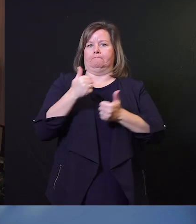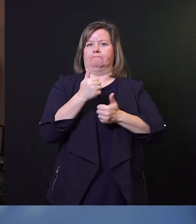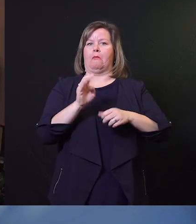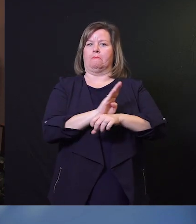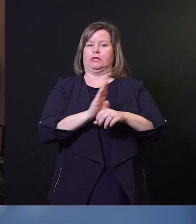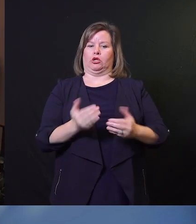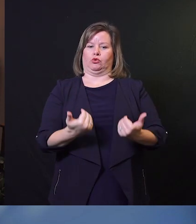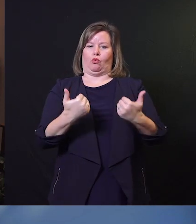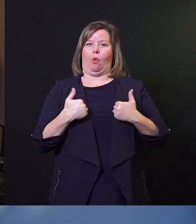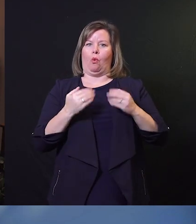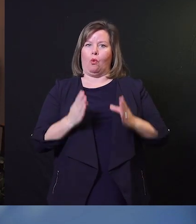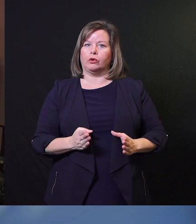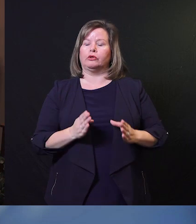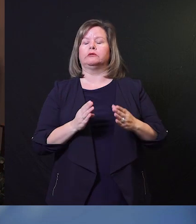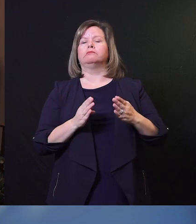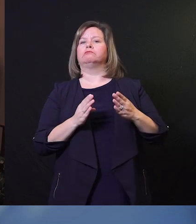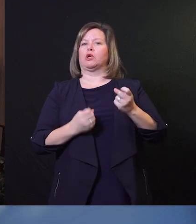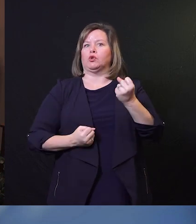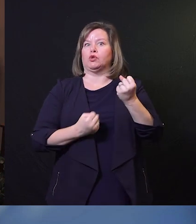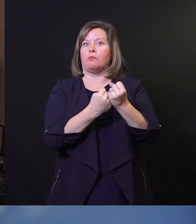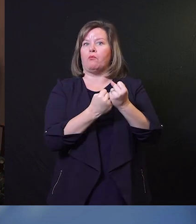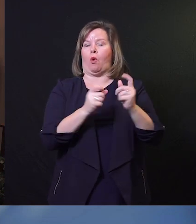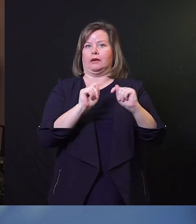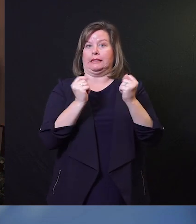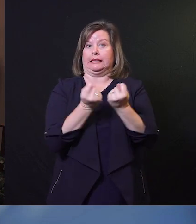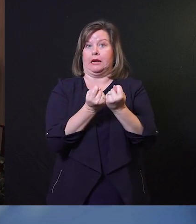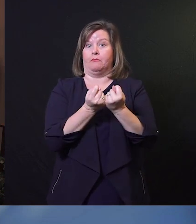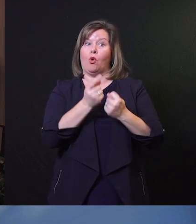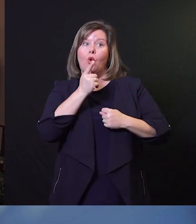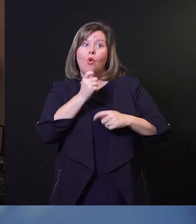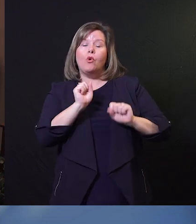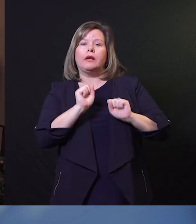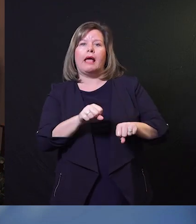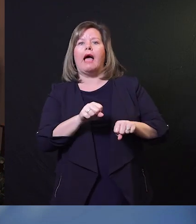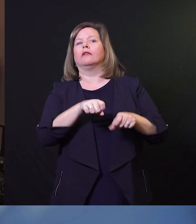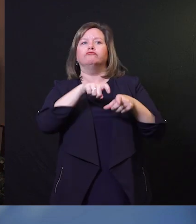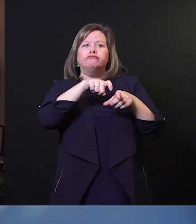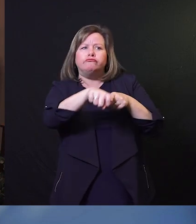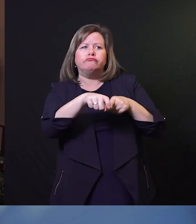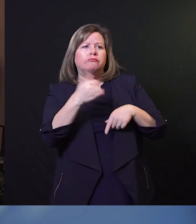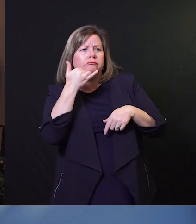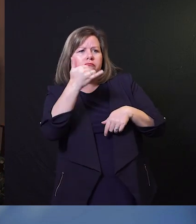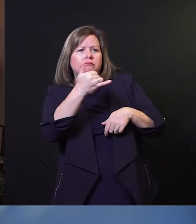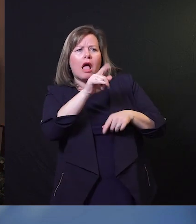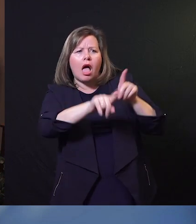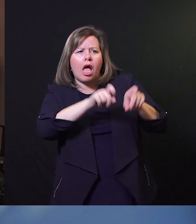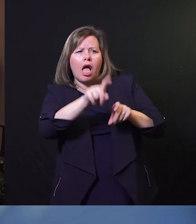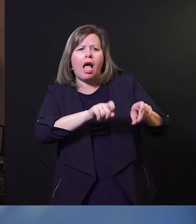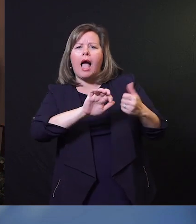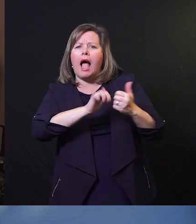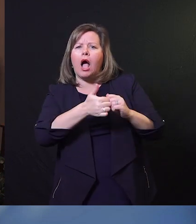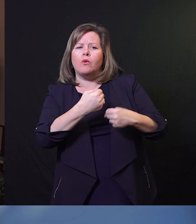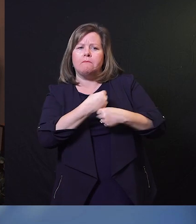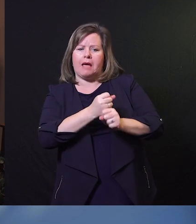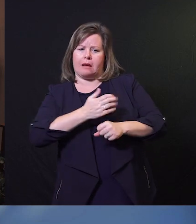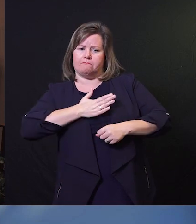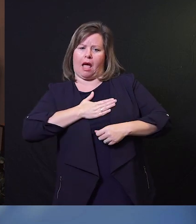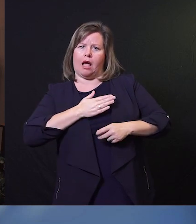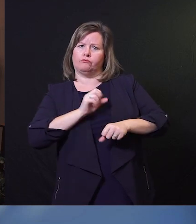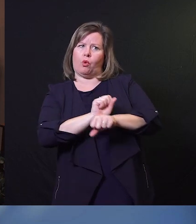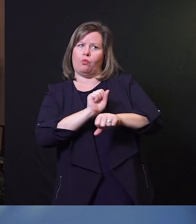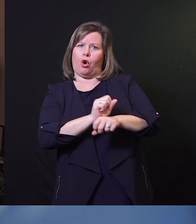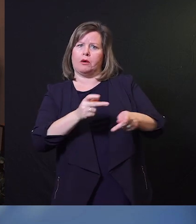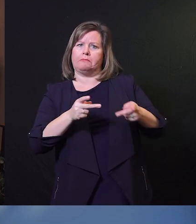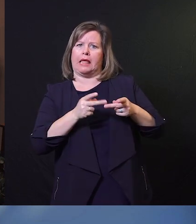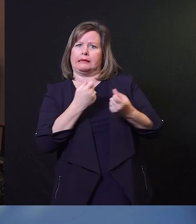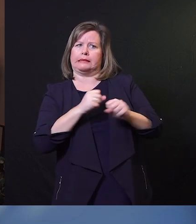And these are individuals, experts in public health, who can field questions and help you make your workplace as safe as possible. I